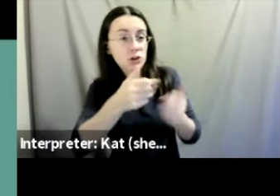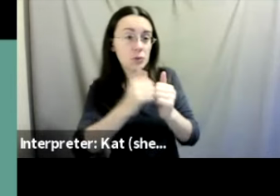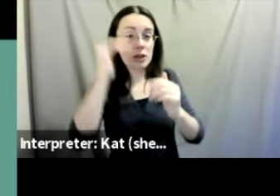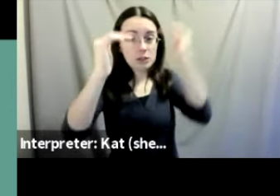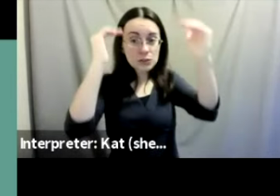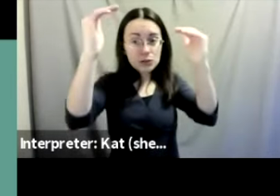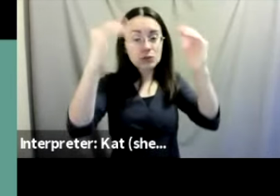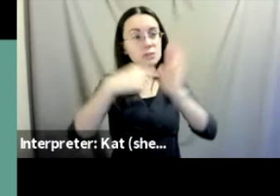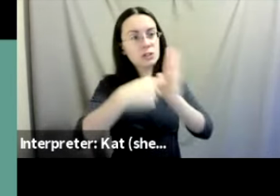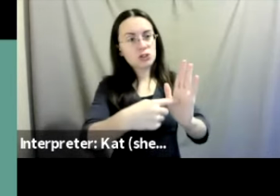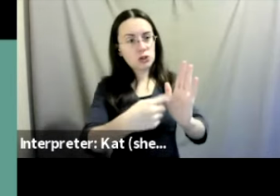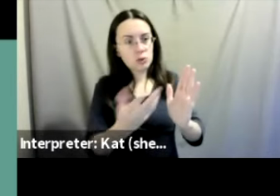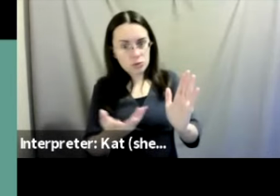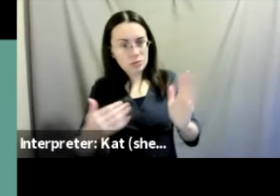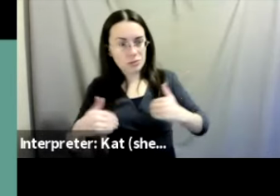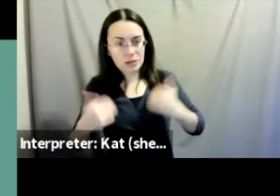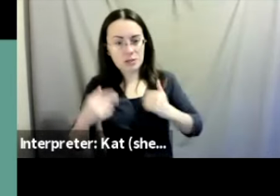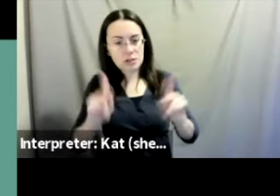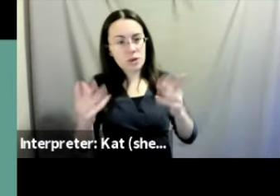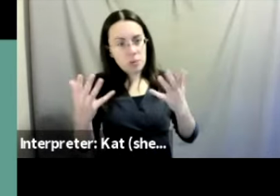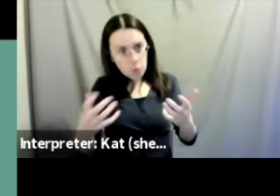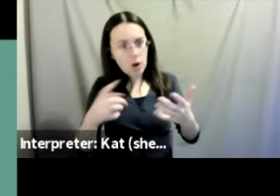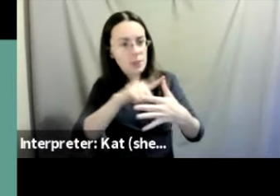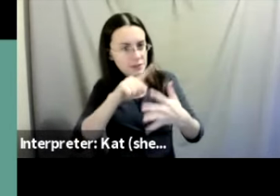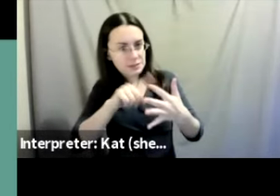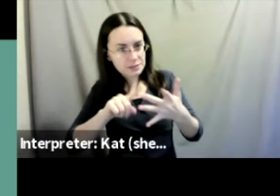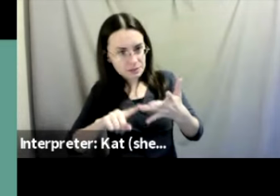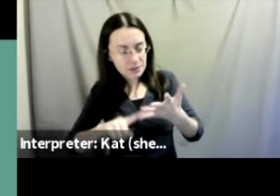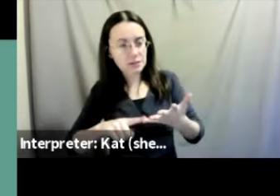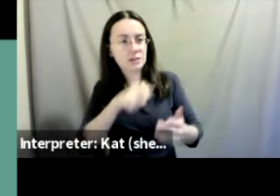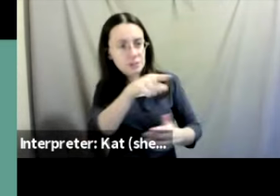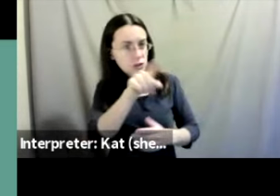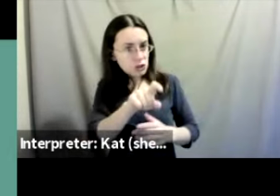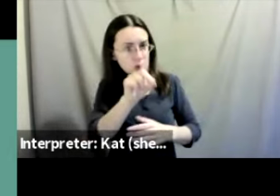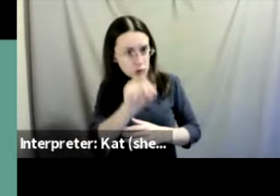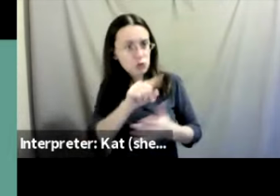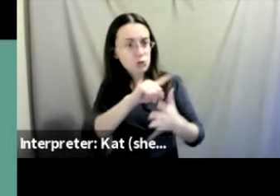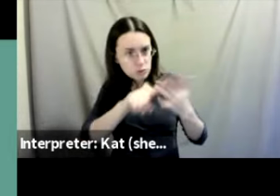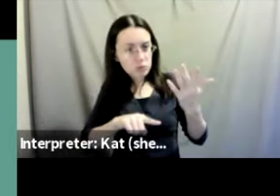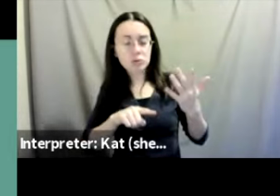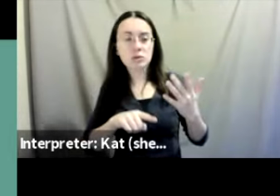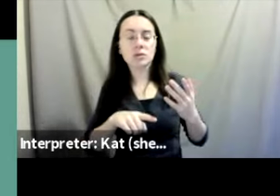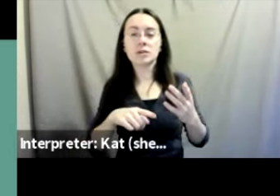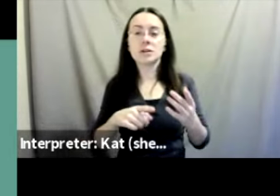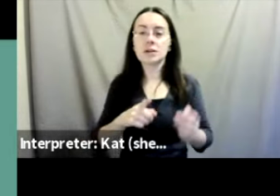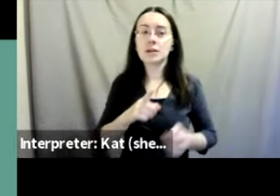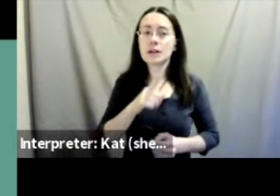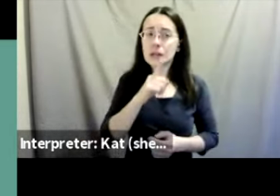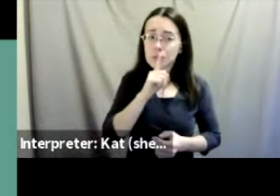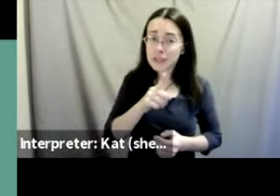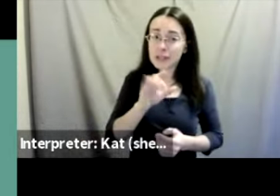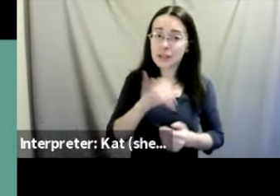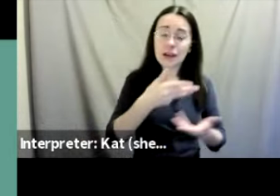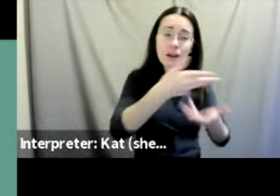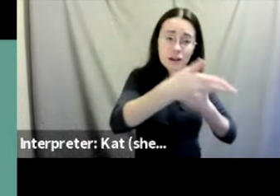like this is what young people want, this is what we should be doing. I think we've actually been met with a lot more support